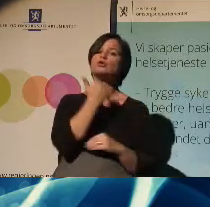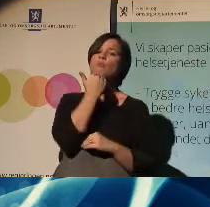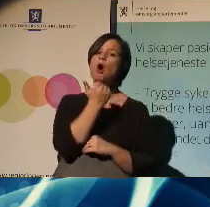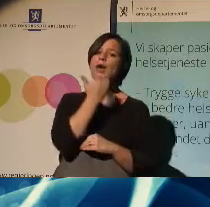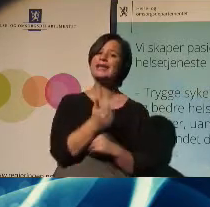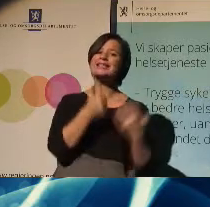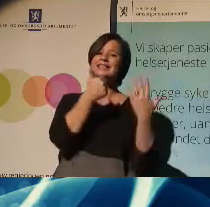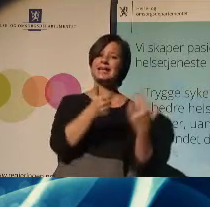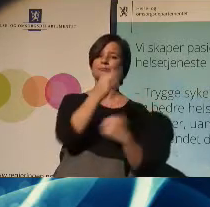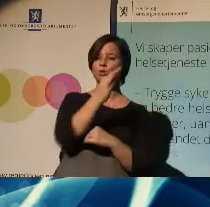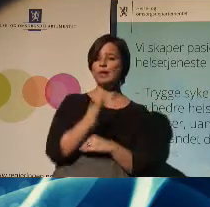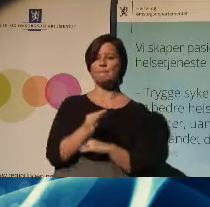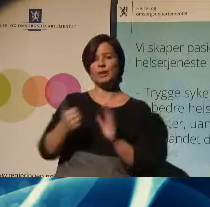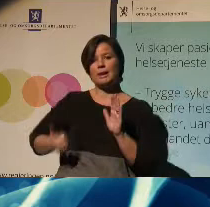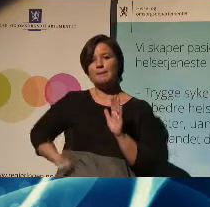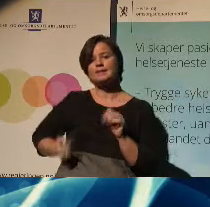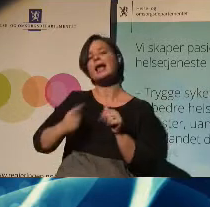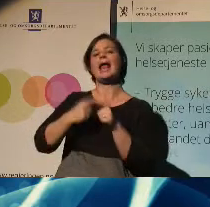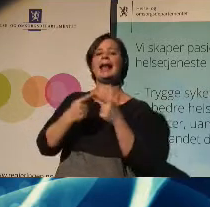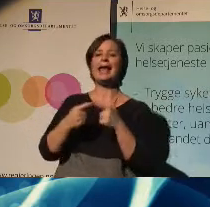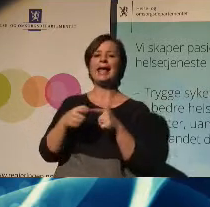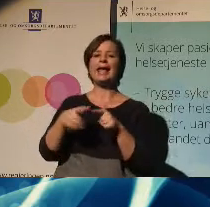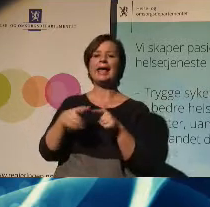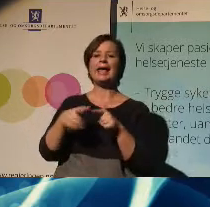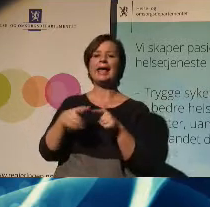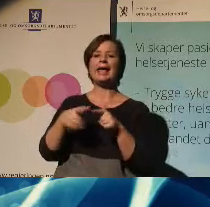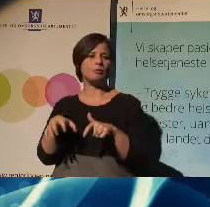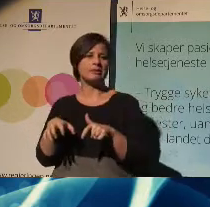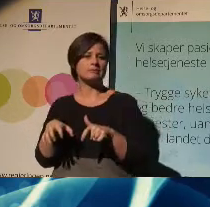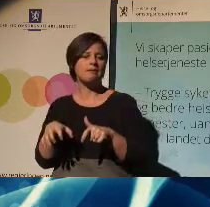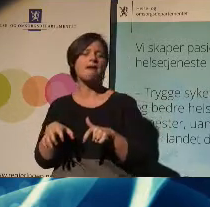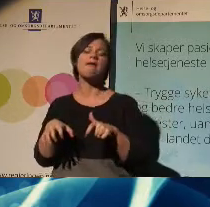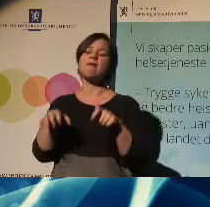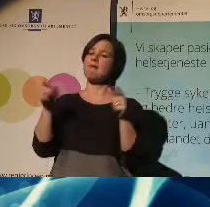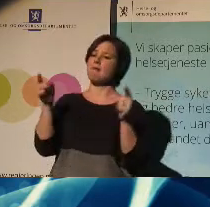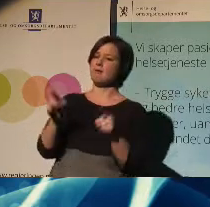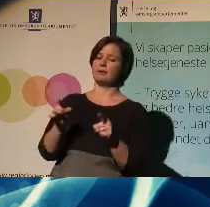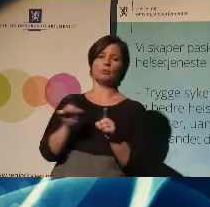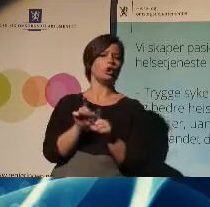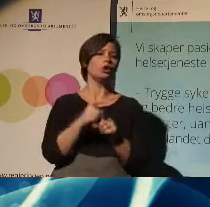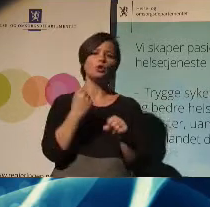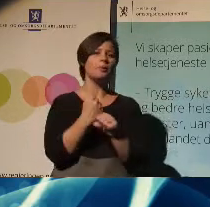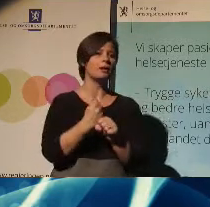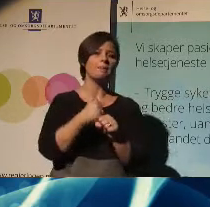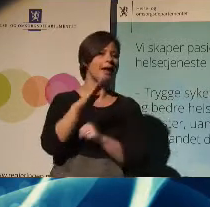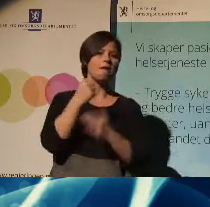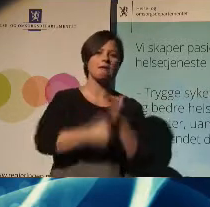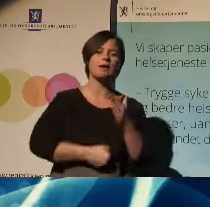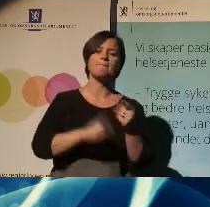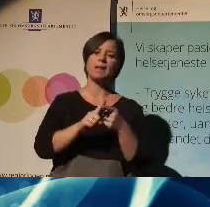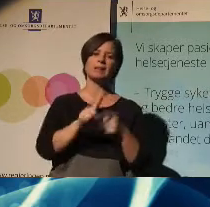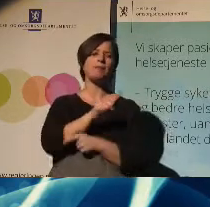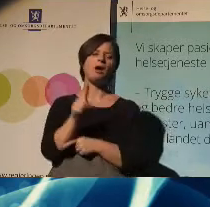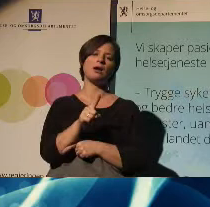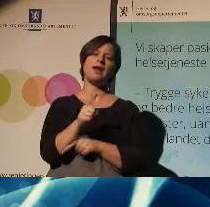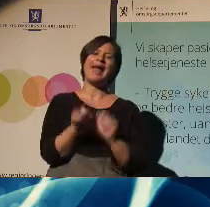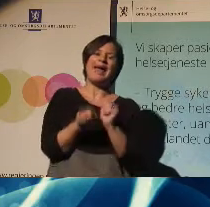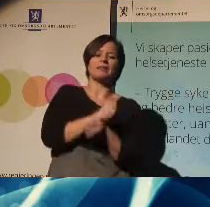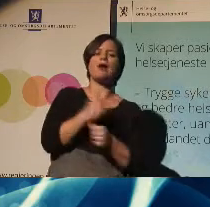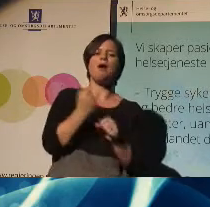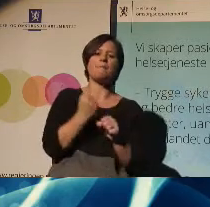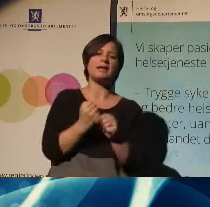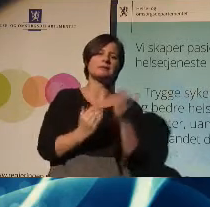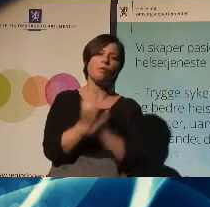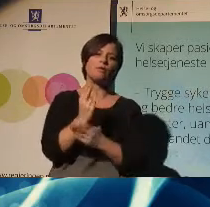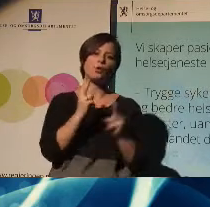on diabetes, on rheumatoid arthritis. It's massive, and it's not by working harder, it's by changing the way we work and by